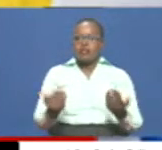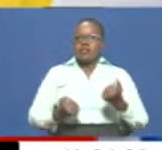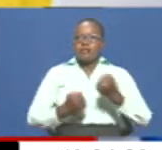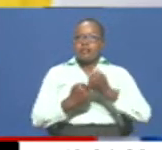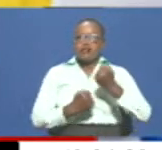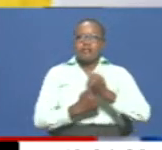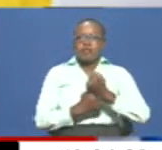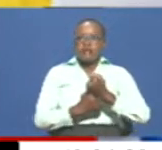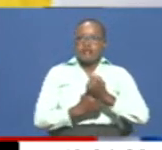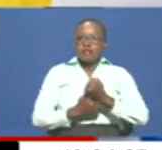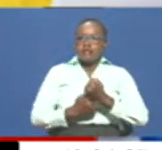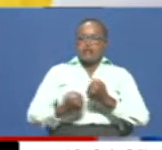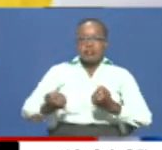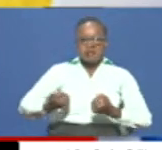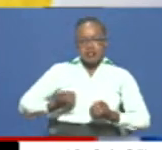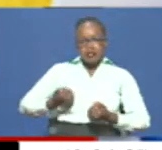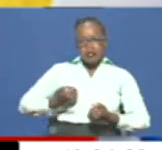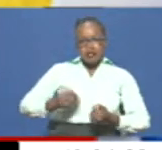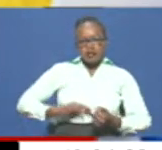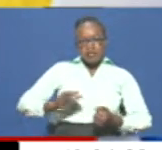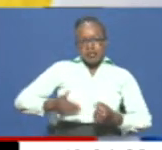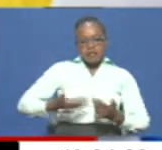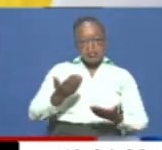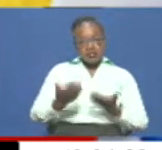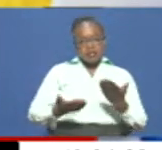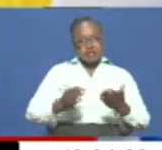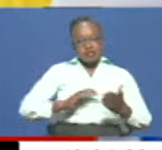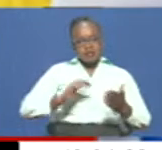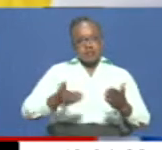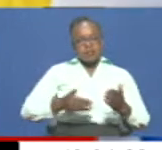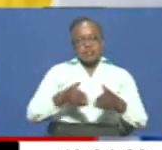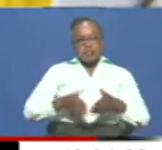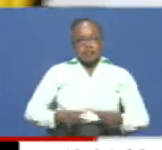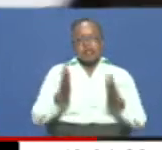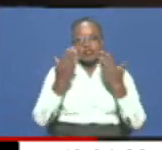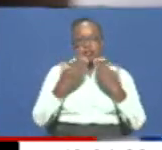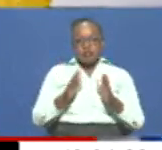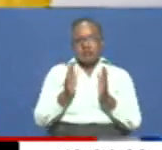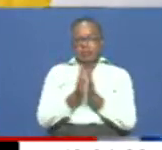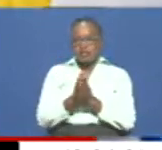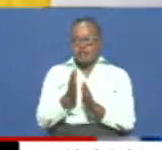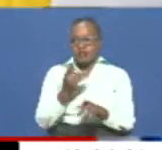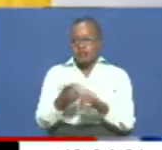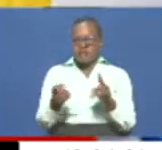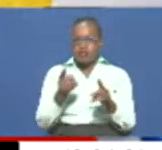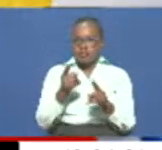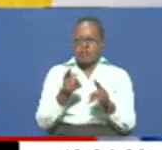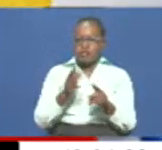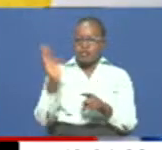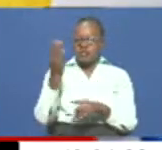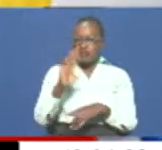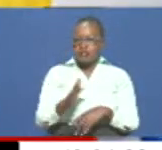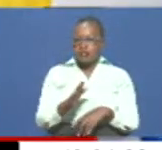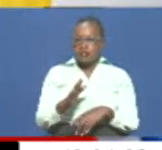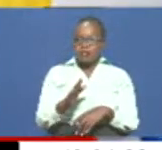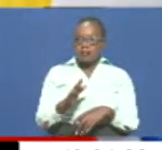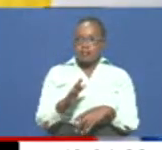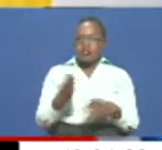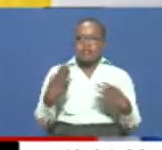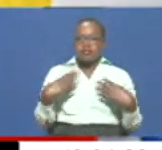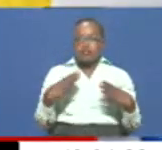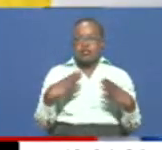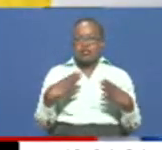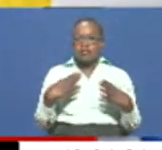teenage girls who are either pregnant or who are given birth. But you hardly find people